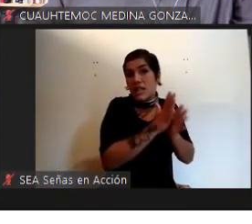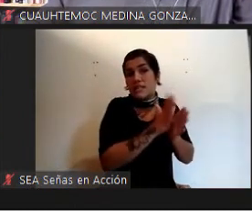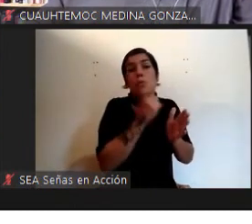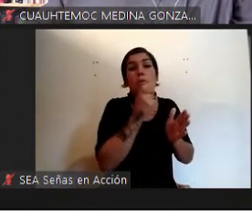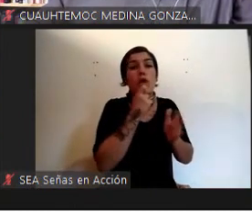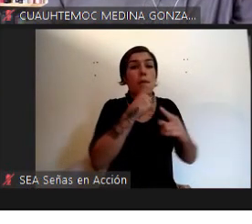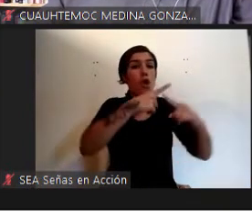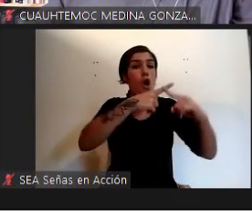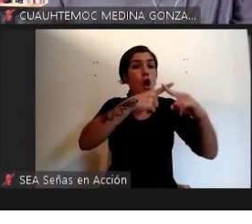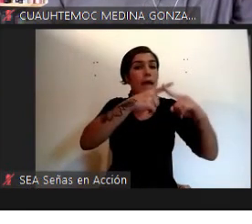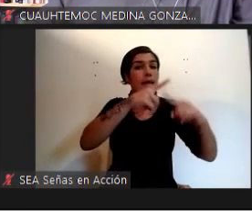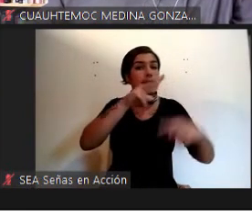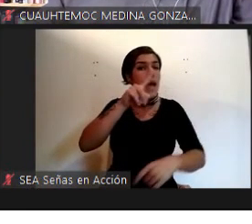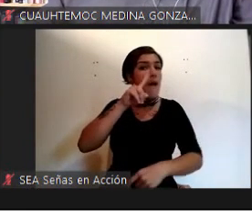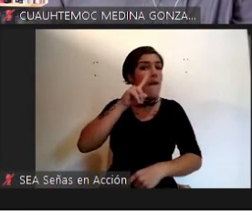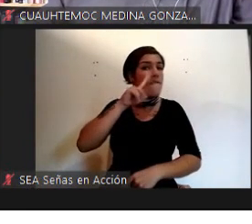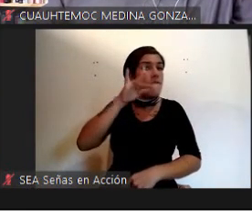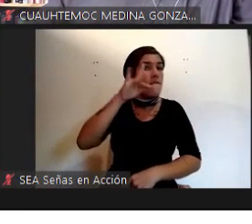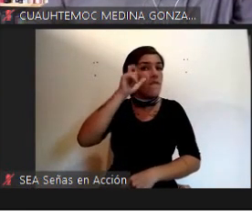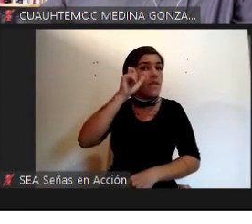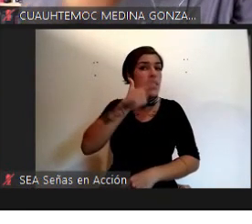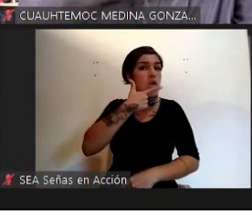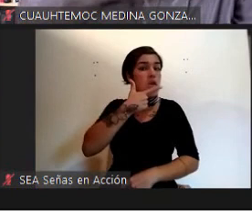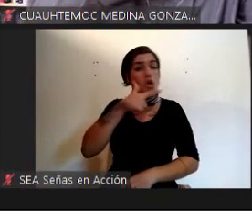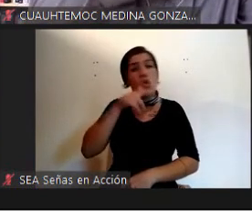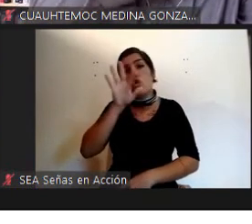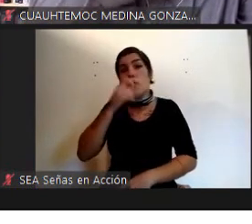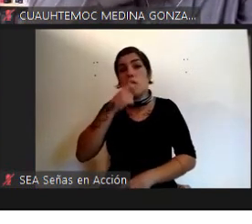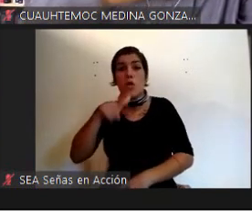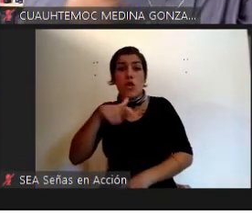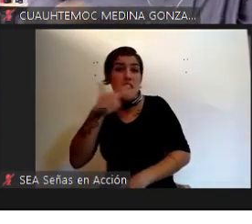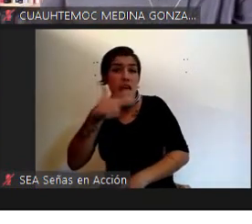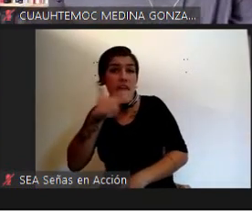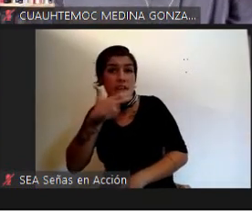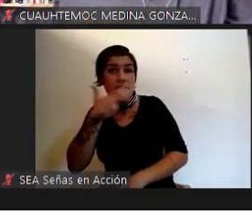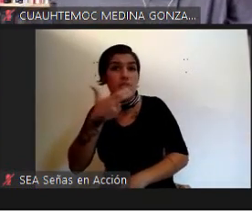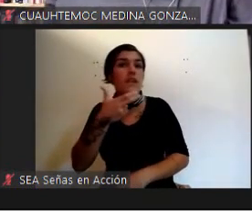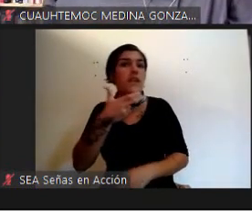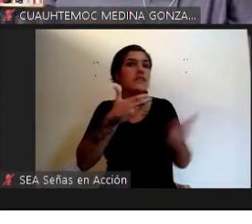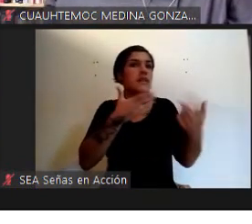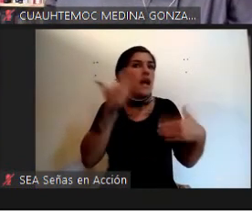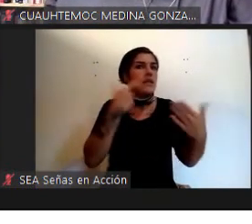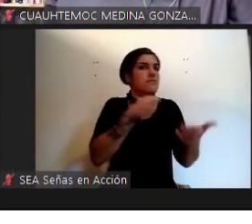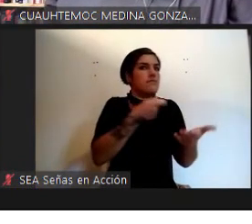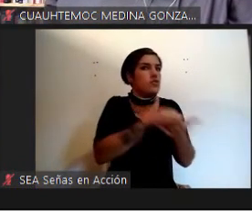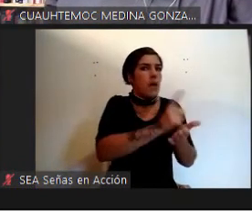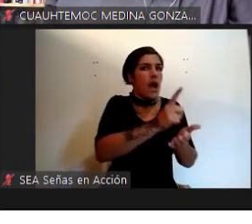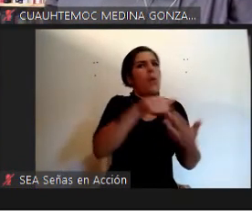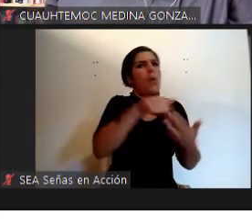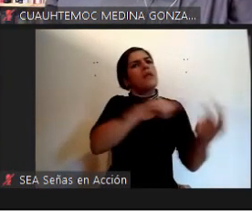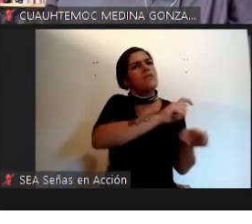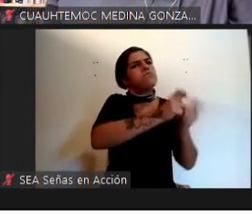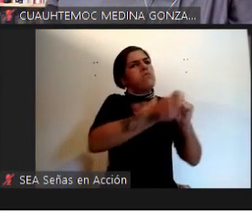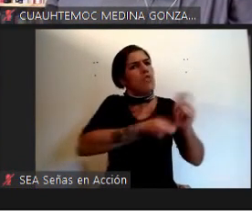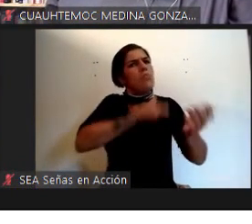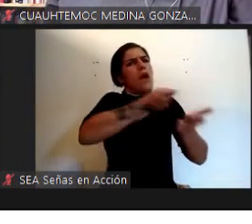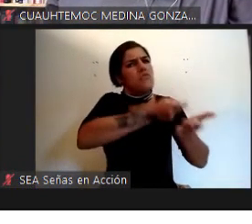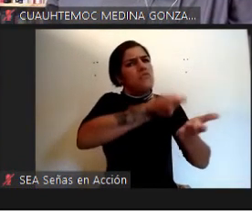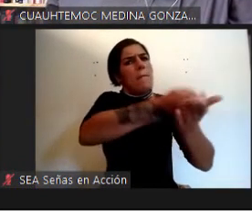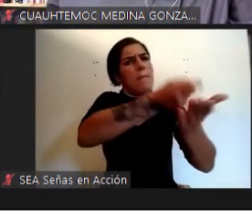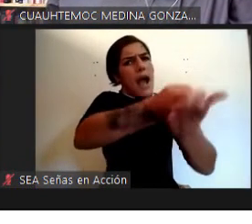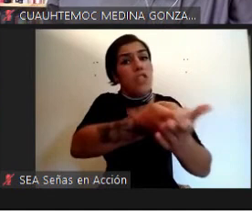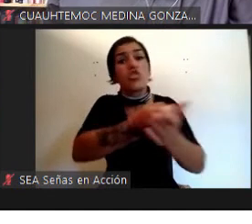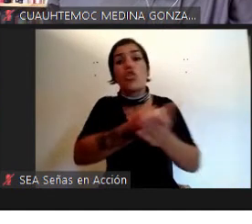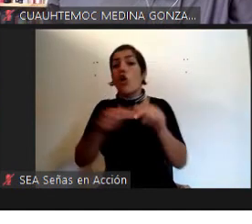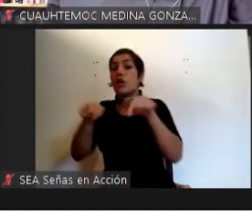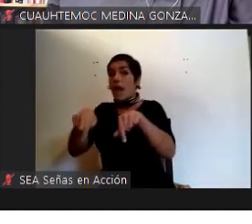used to be free before, such as paying for Netflix or HBO, and maybe they can as well get used to paying for news. It's